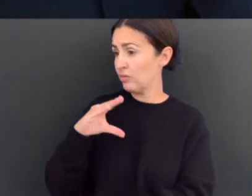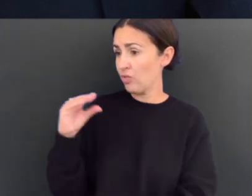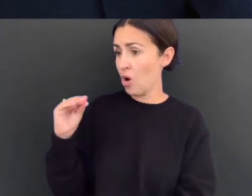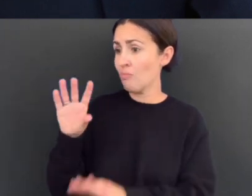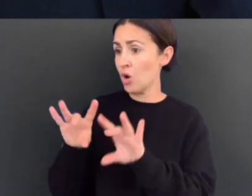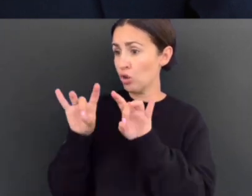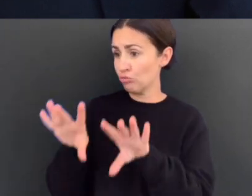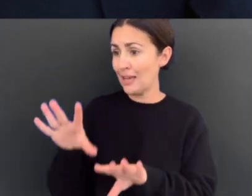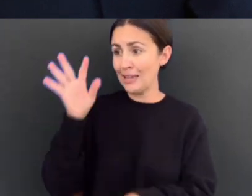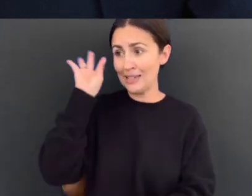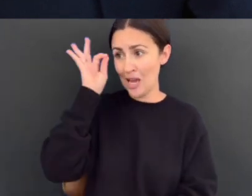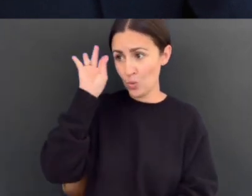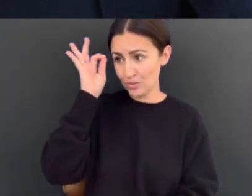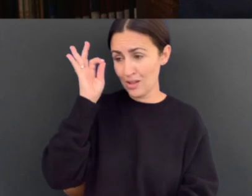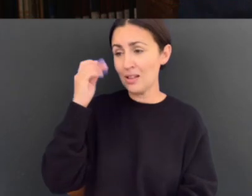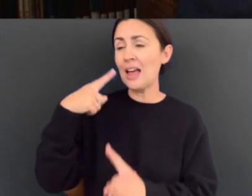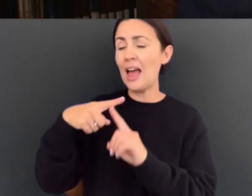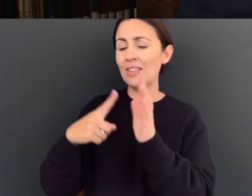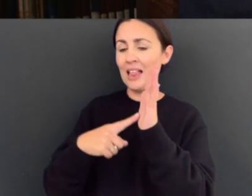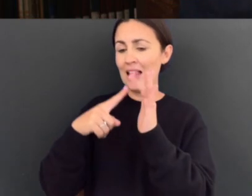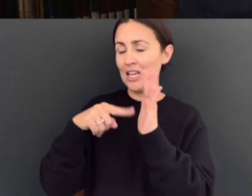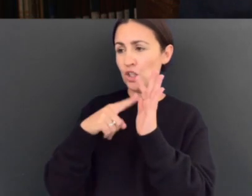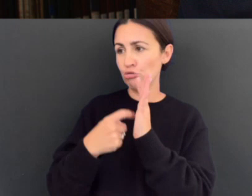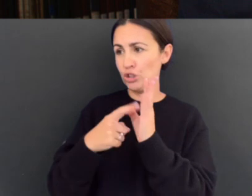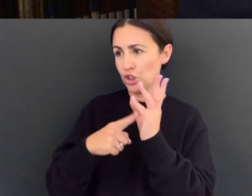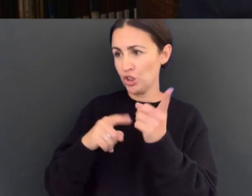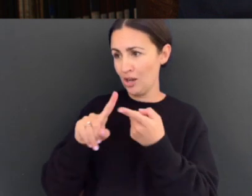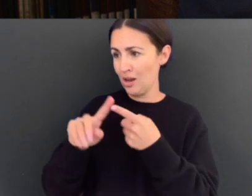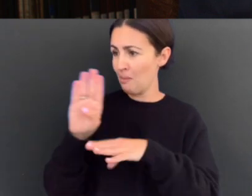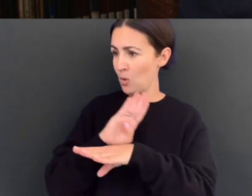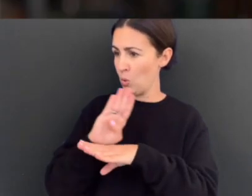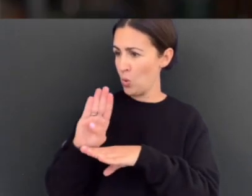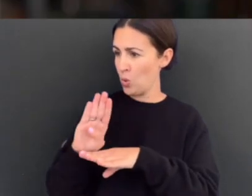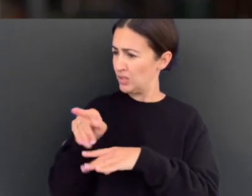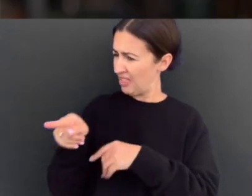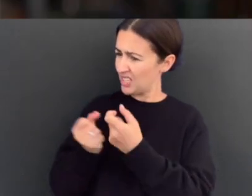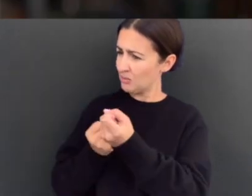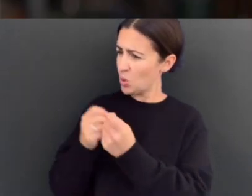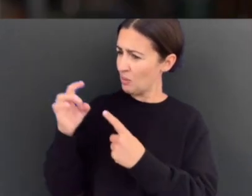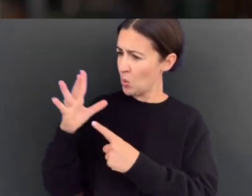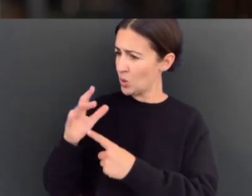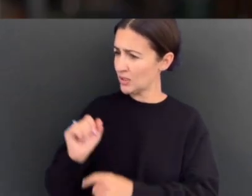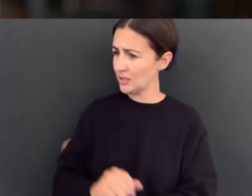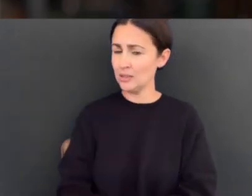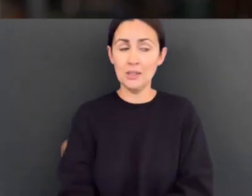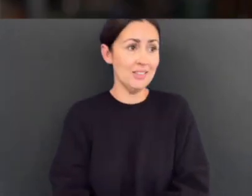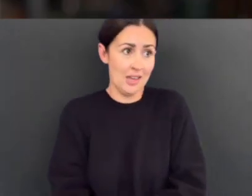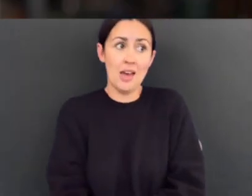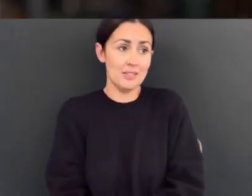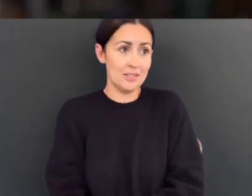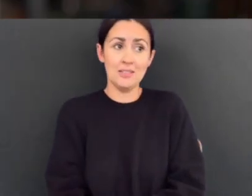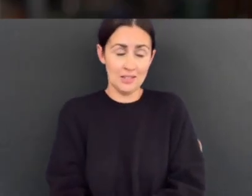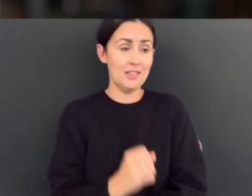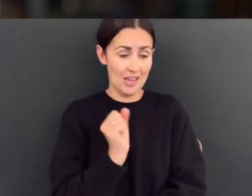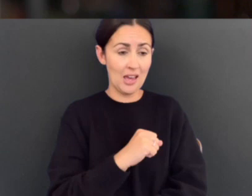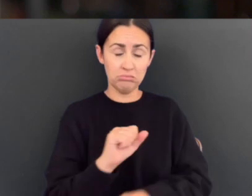Council and the Literature Board. Has that been an important thing for you? I'm very moved. I'm very touched by this, that people